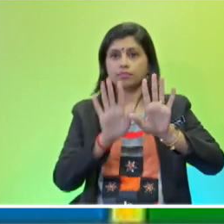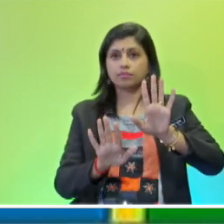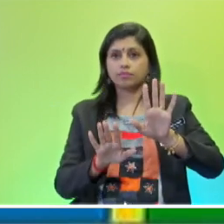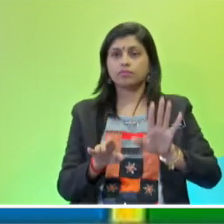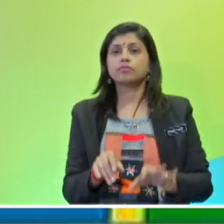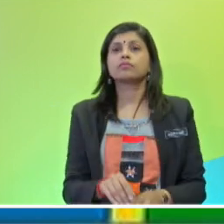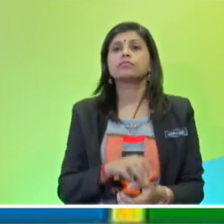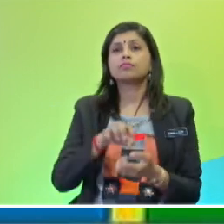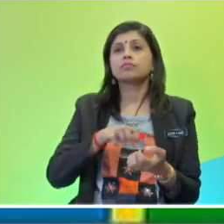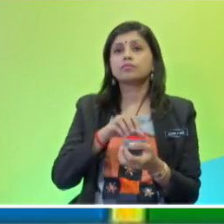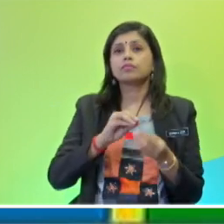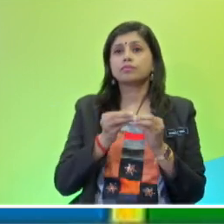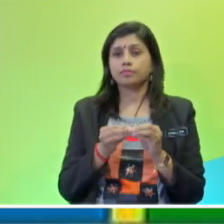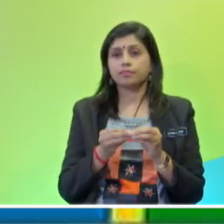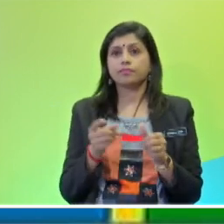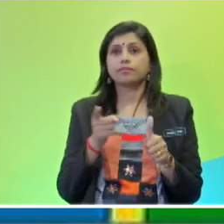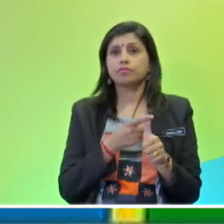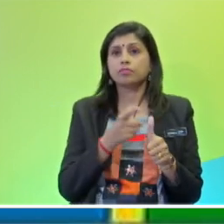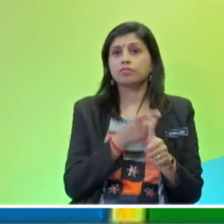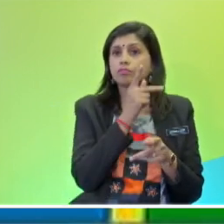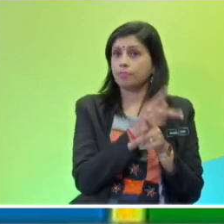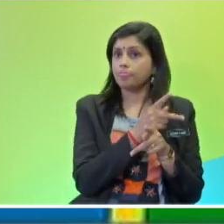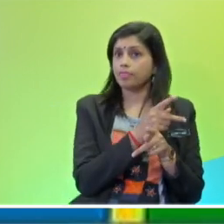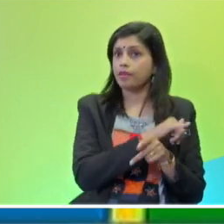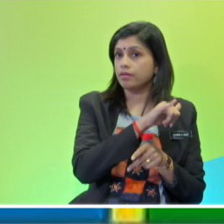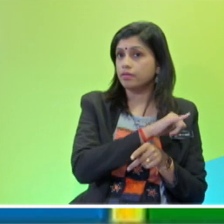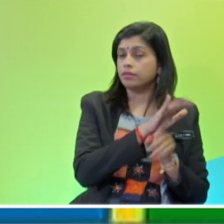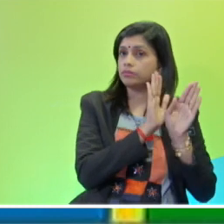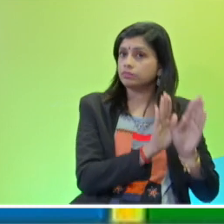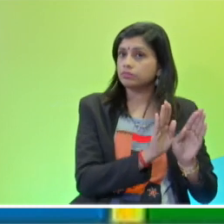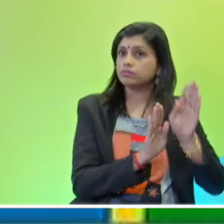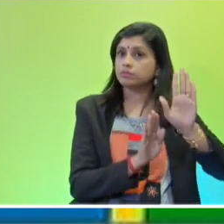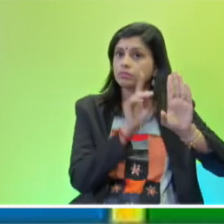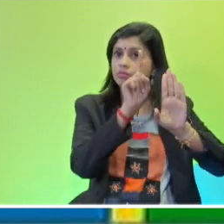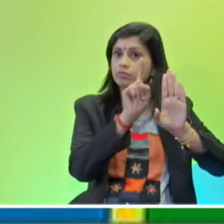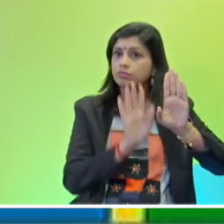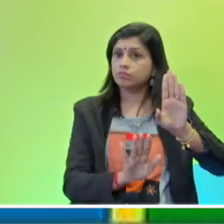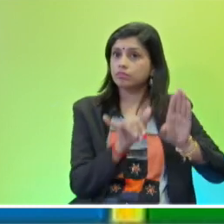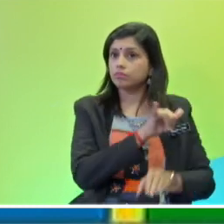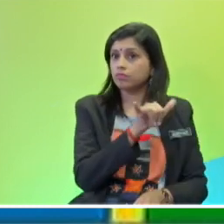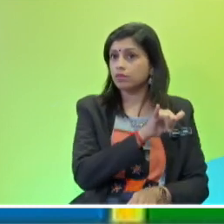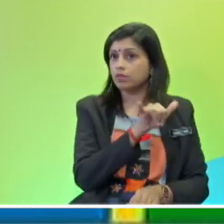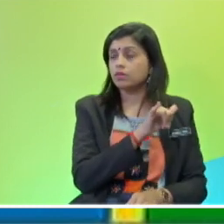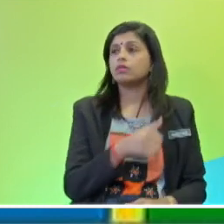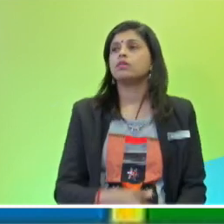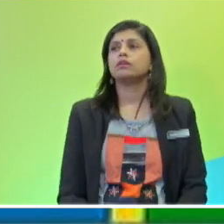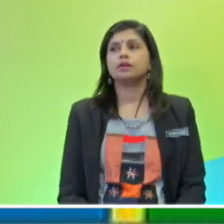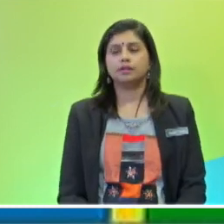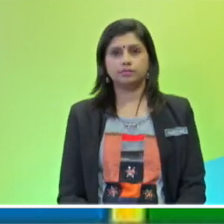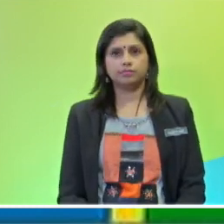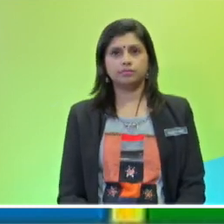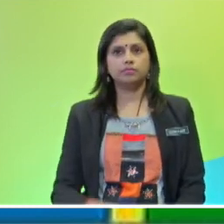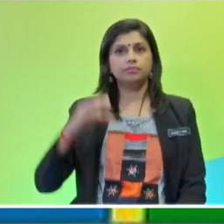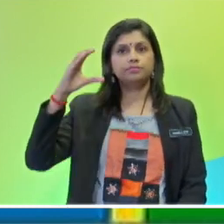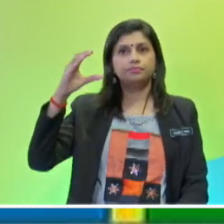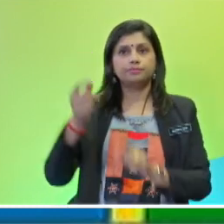the first one we keep the same. The same. 1 over 5 milliliter, and then C we have to change. yes, change the